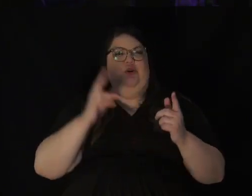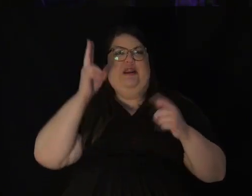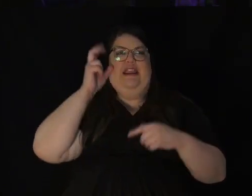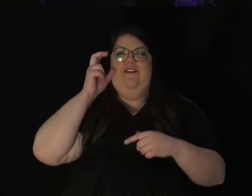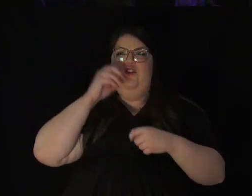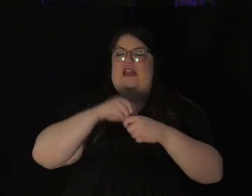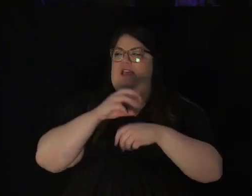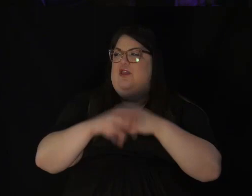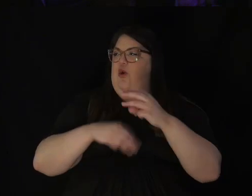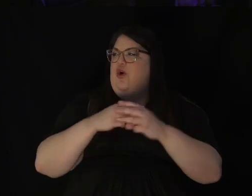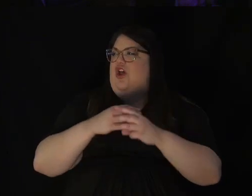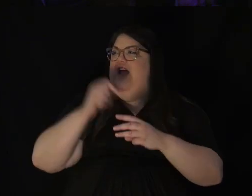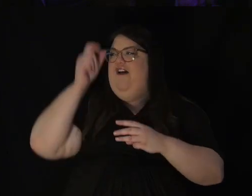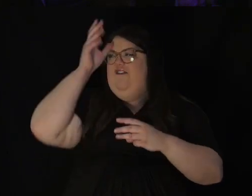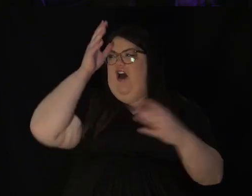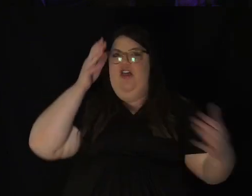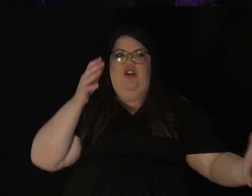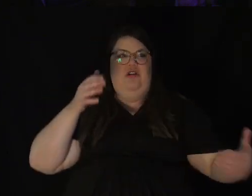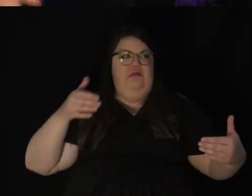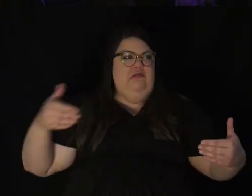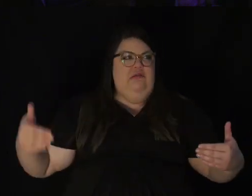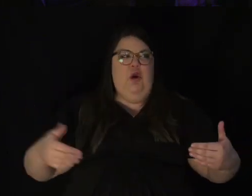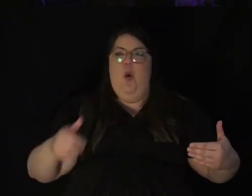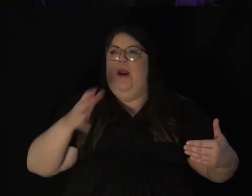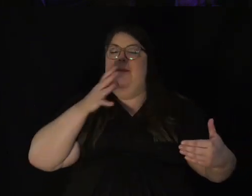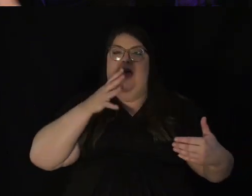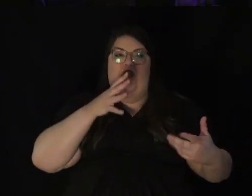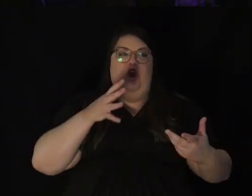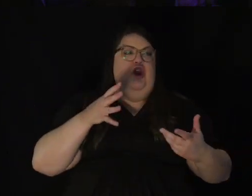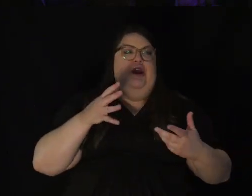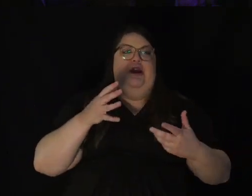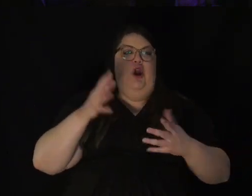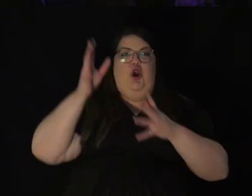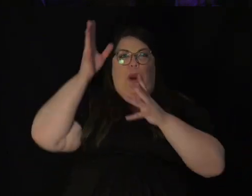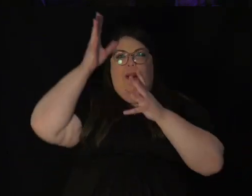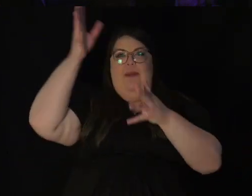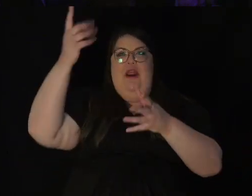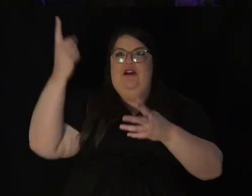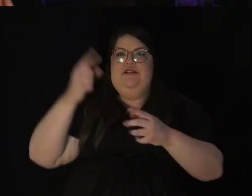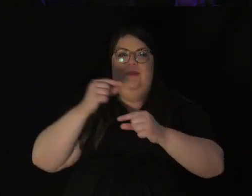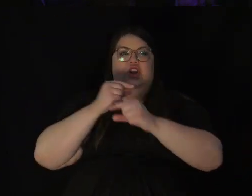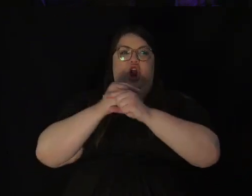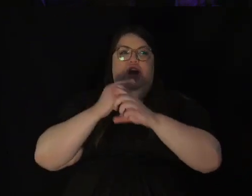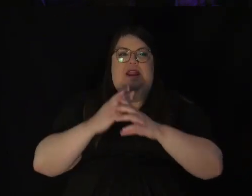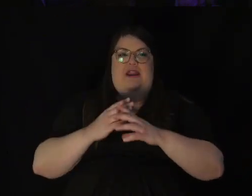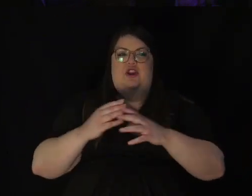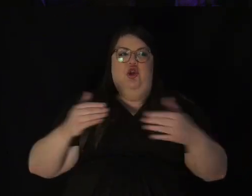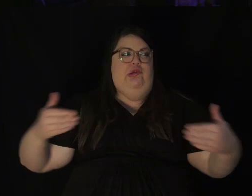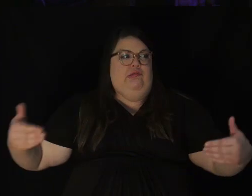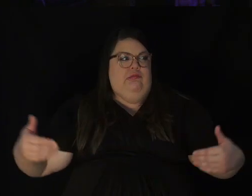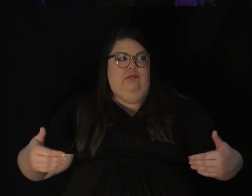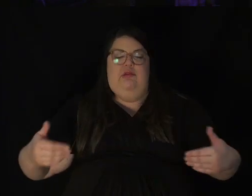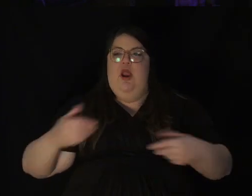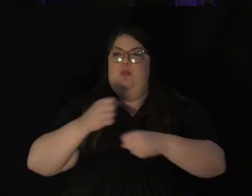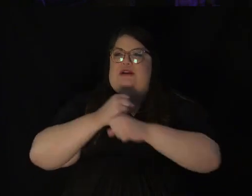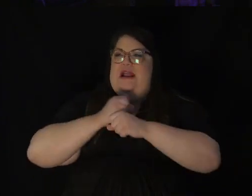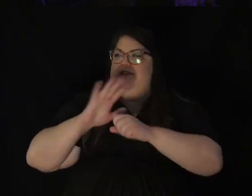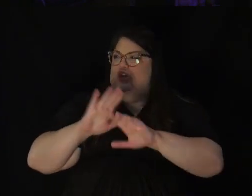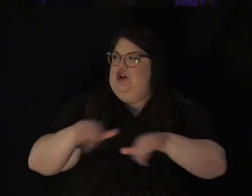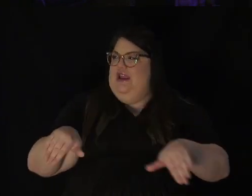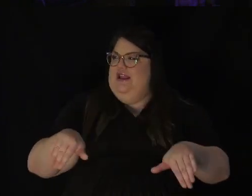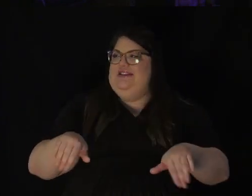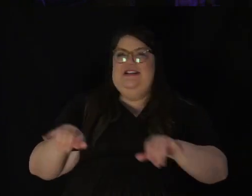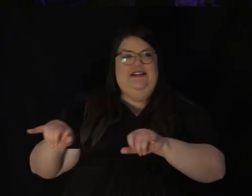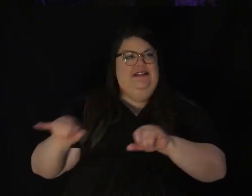the world, a father, it could even be a mother or a grandparent or any guardian, that protector will